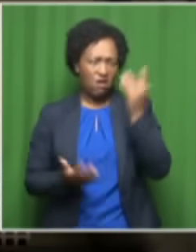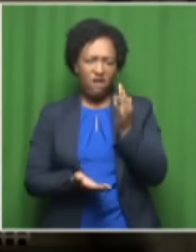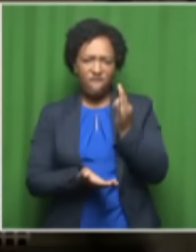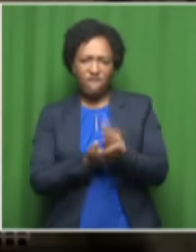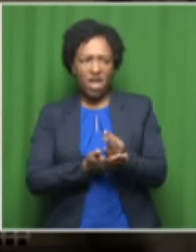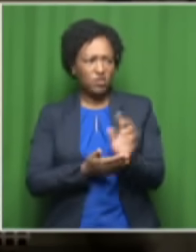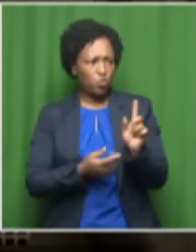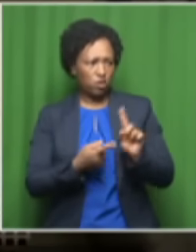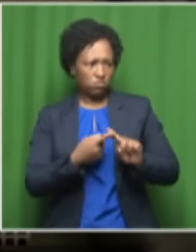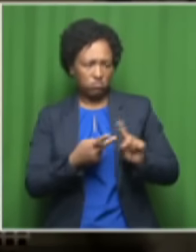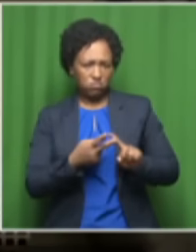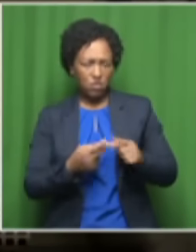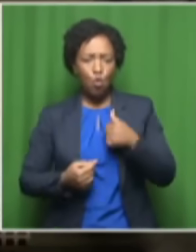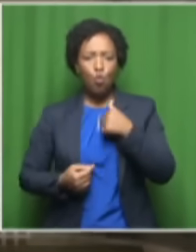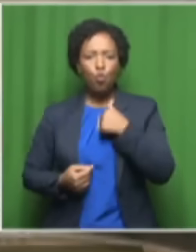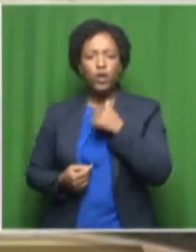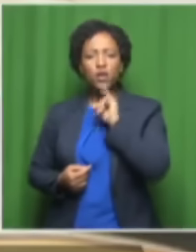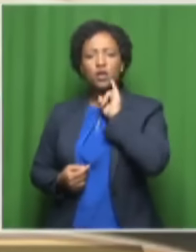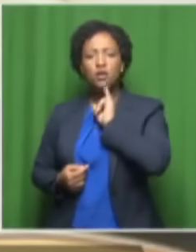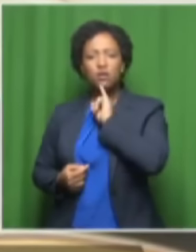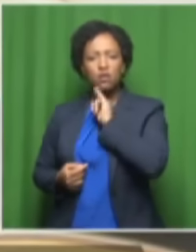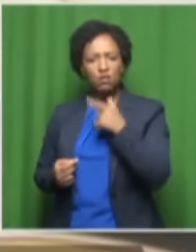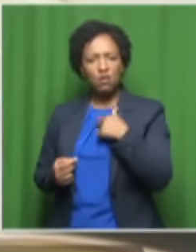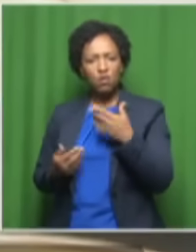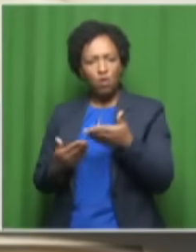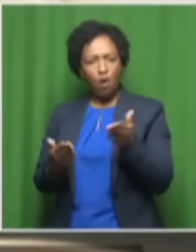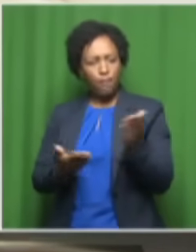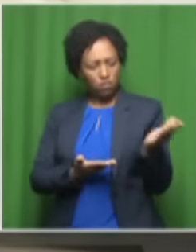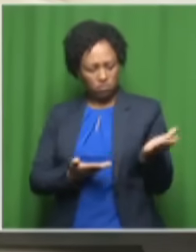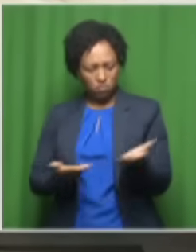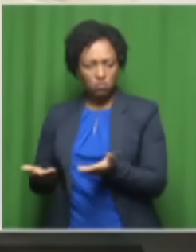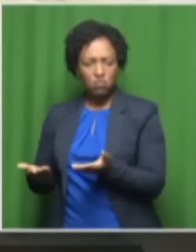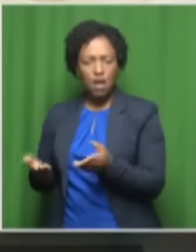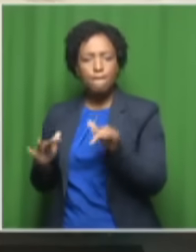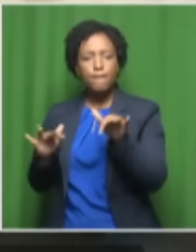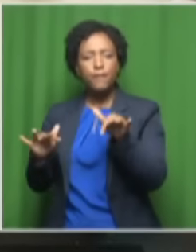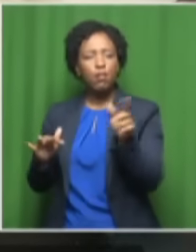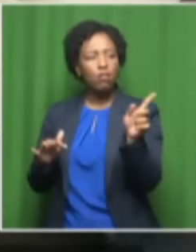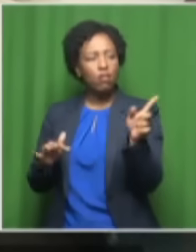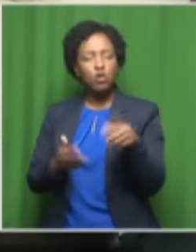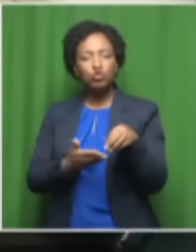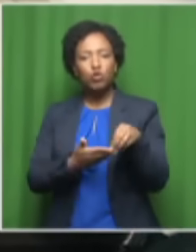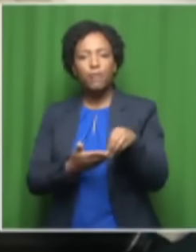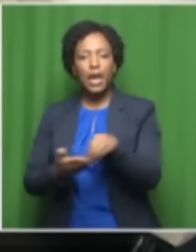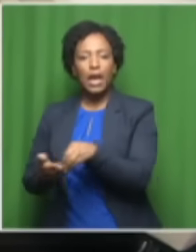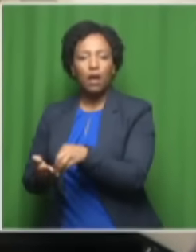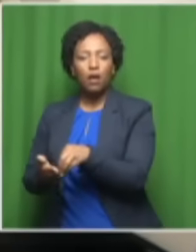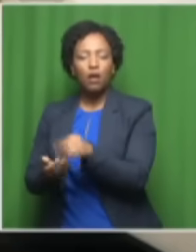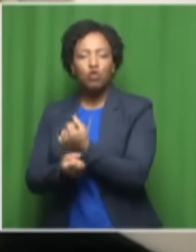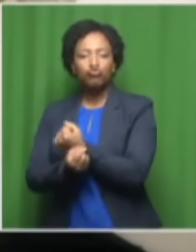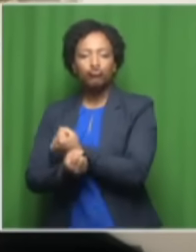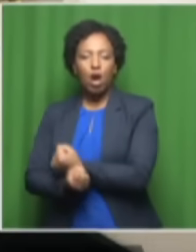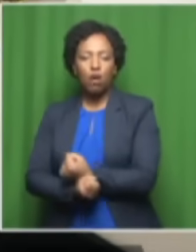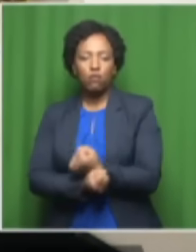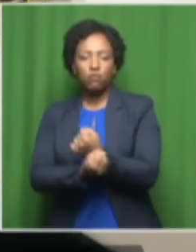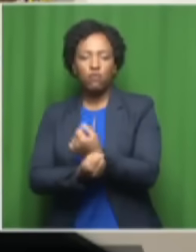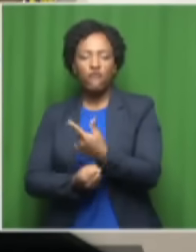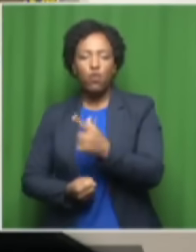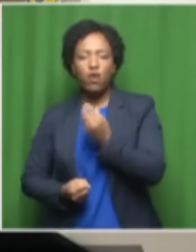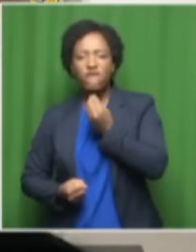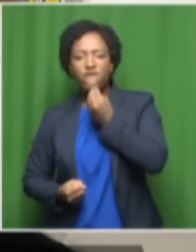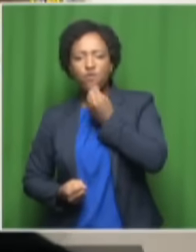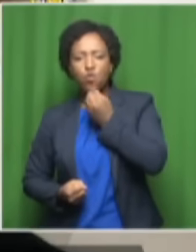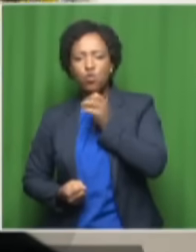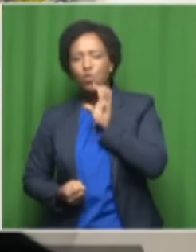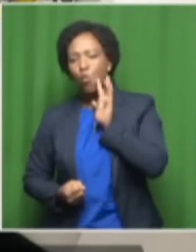are. We are the ones that opened the gates for humanitarian aid and intervention, which is not true, by